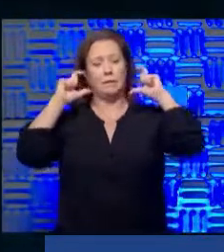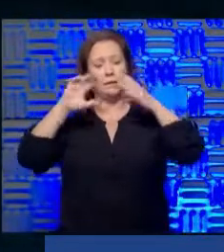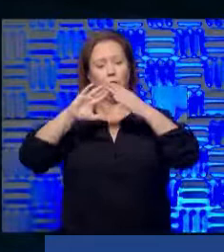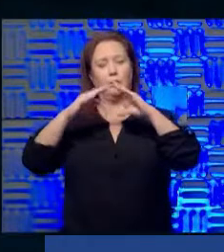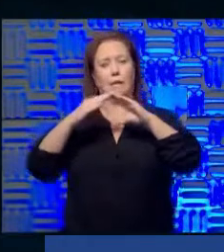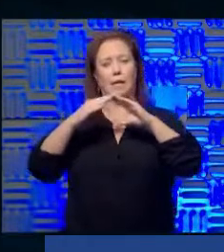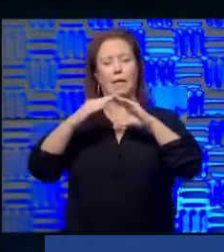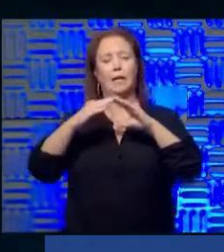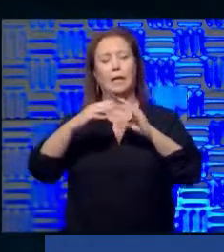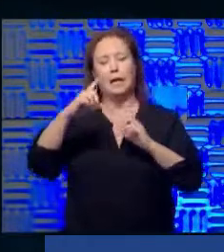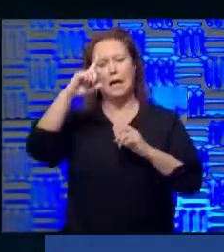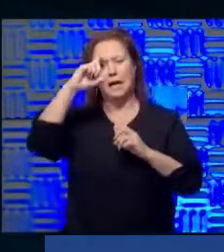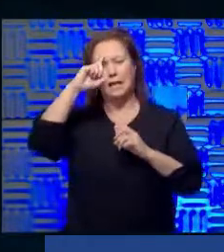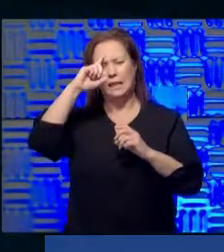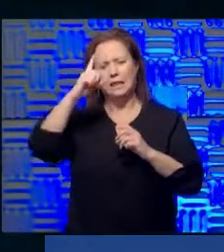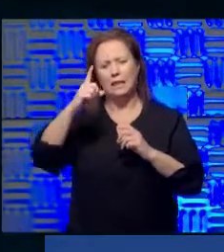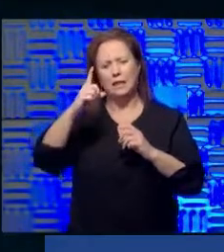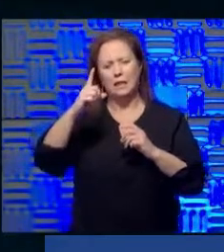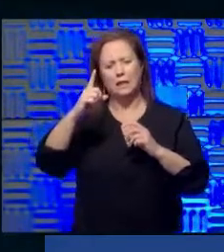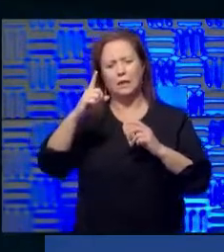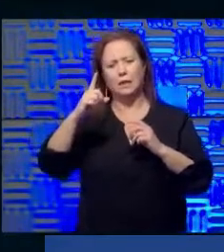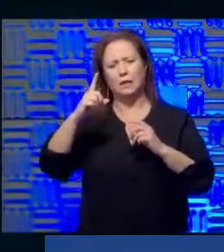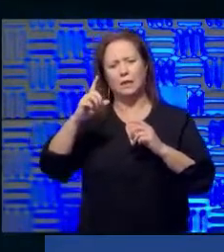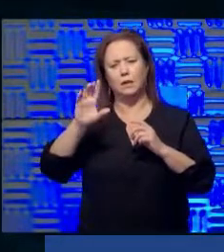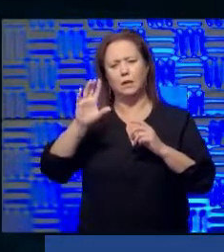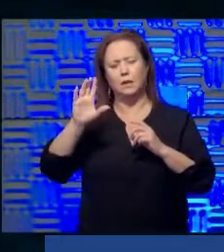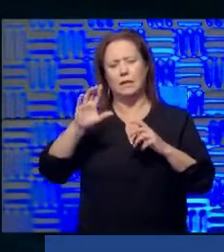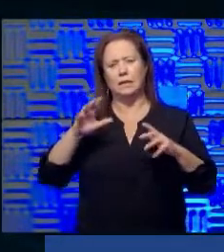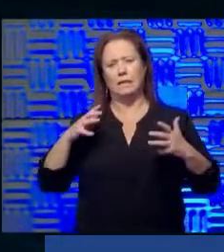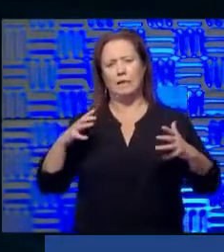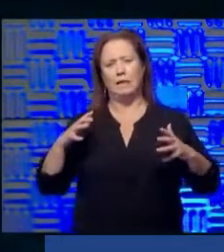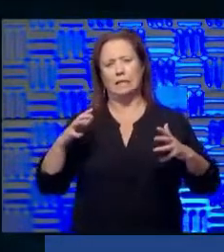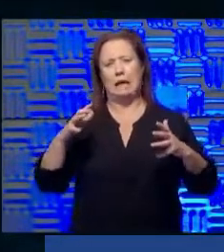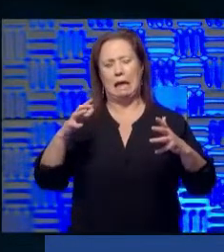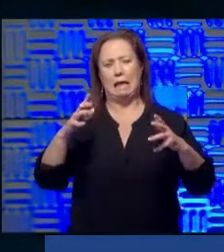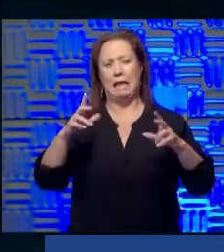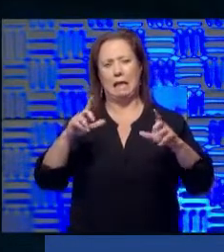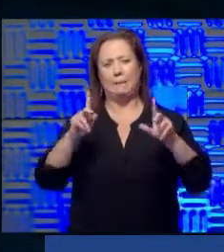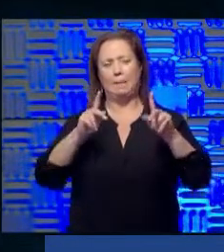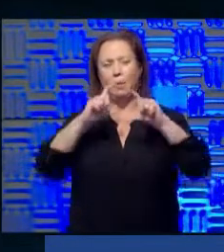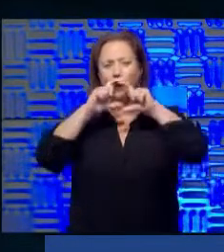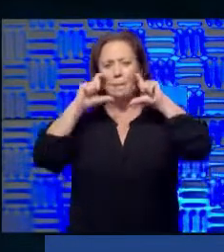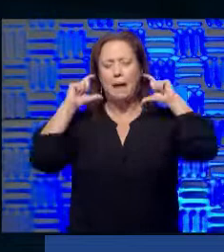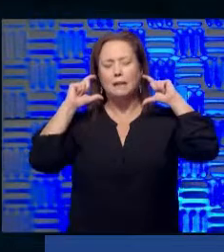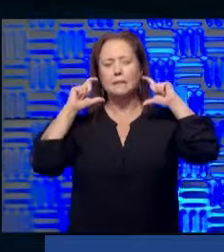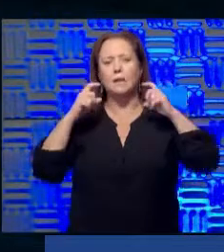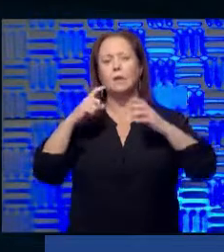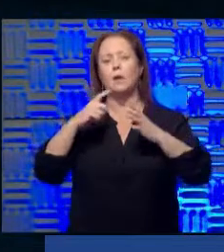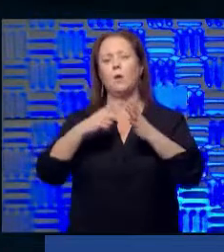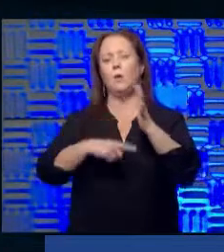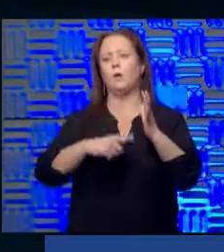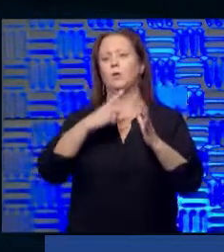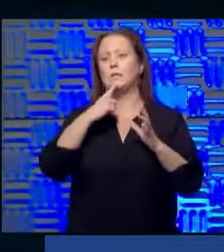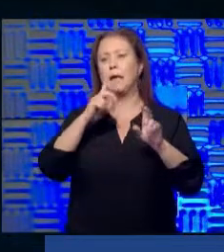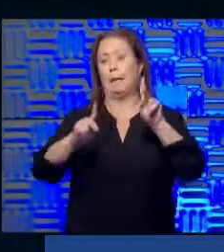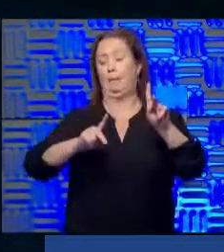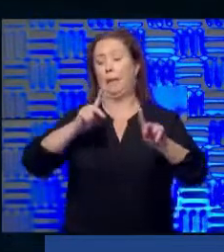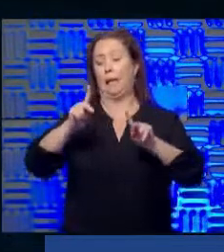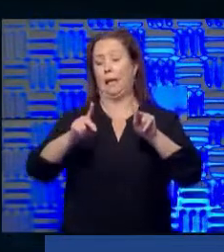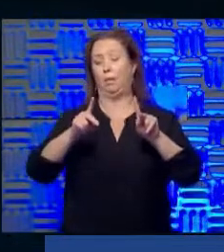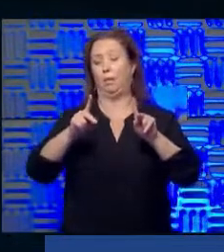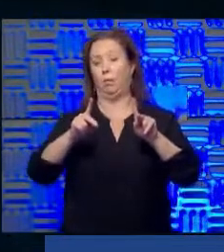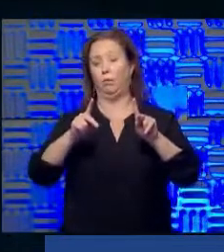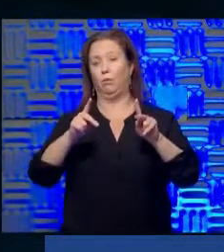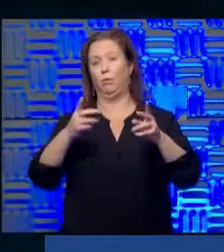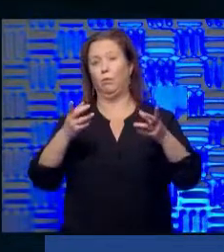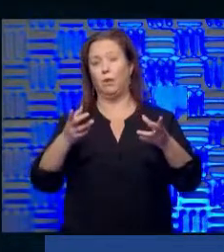think this is probably just giving her some anxiety. So what would you say to people who are